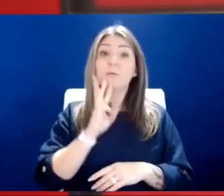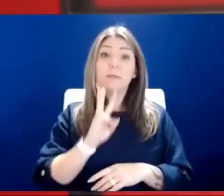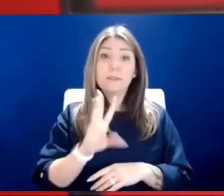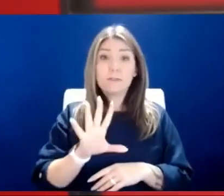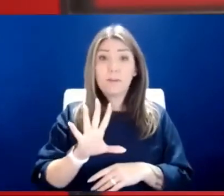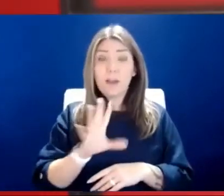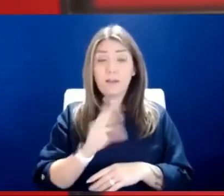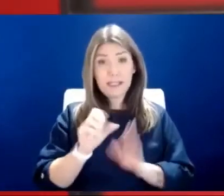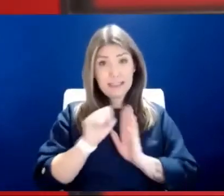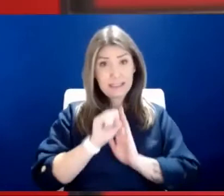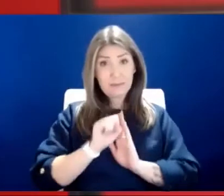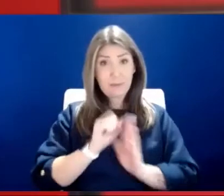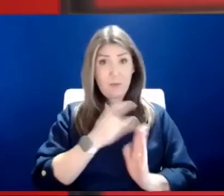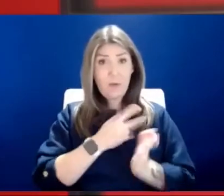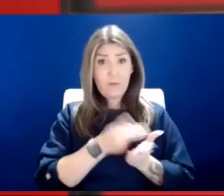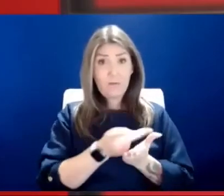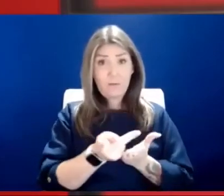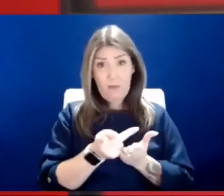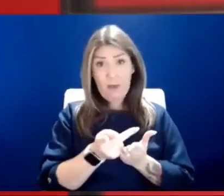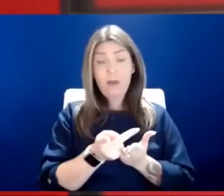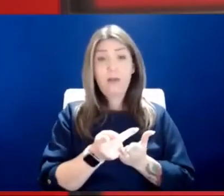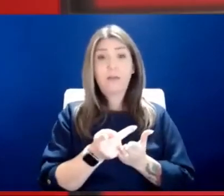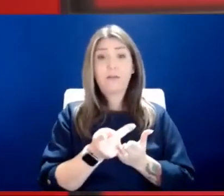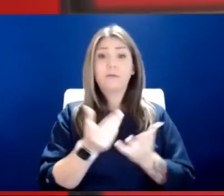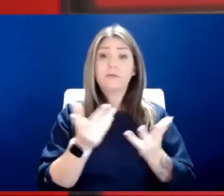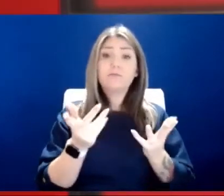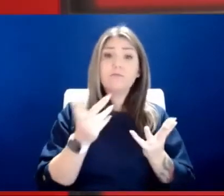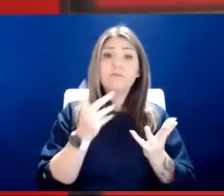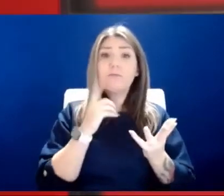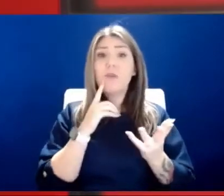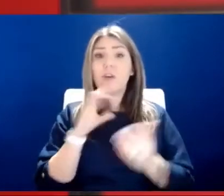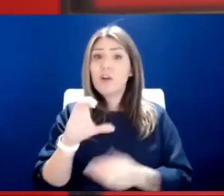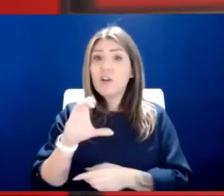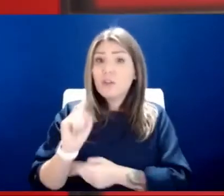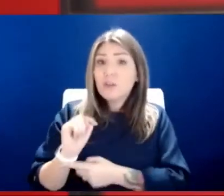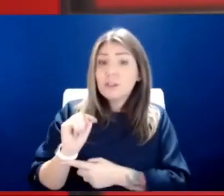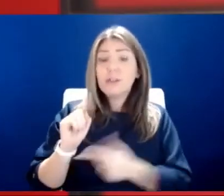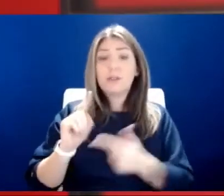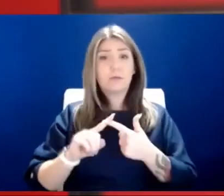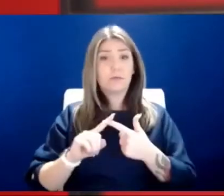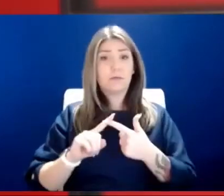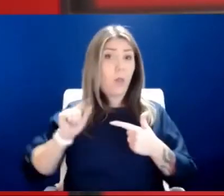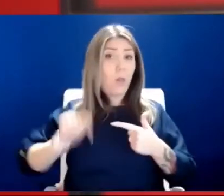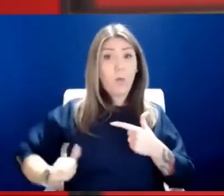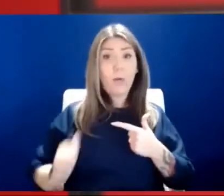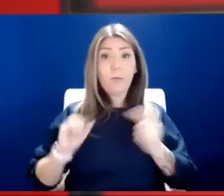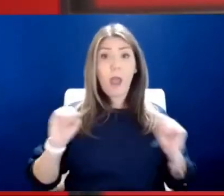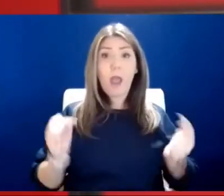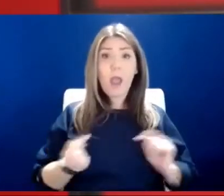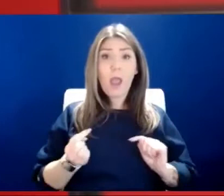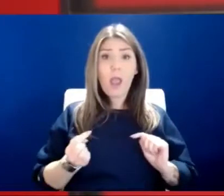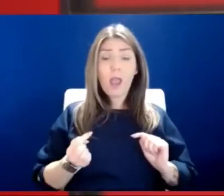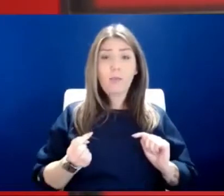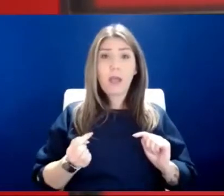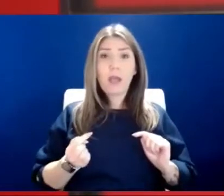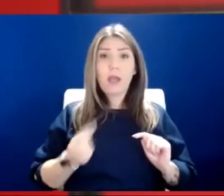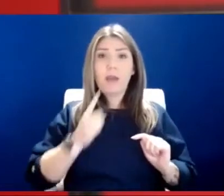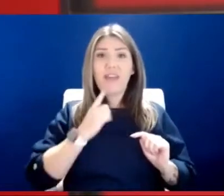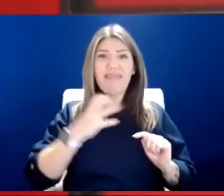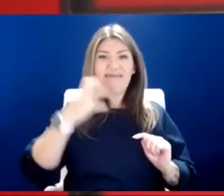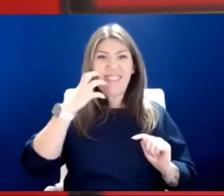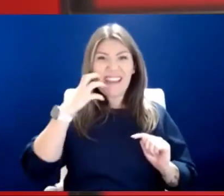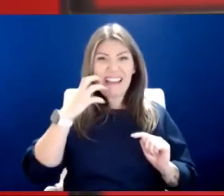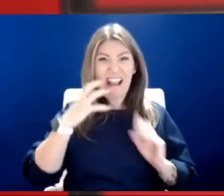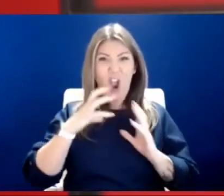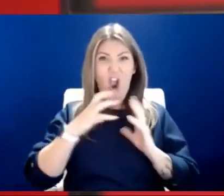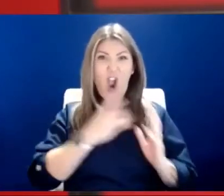heart failure, carpal tunnel syndrome, low back pain, thick heart muscles, they need to be